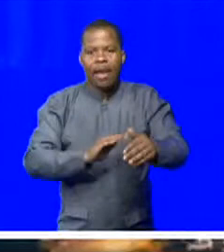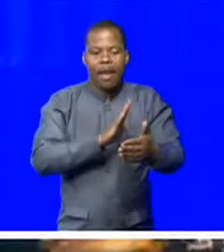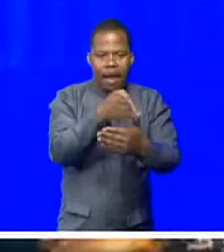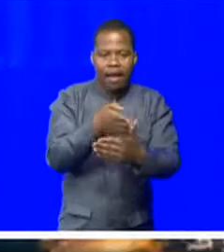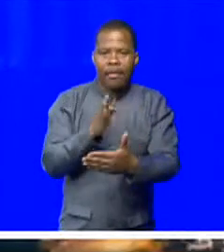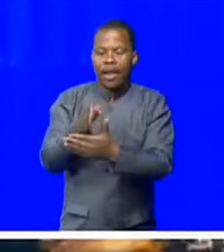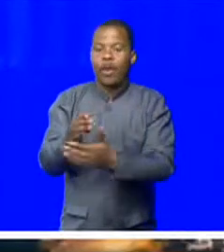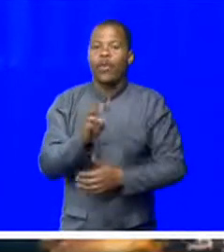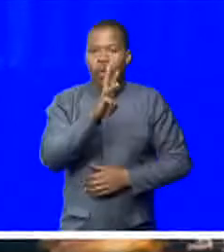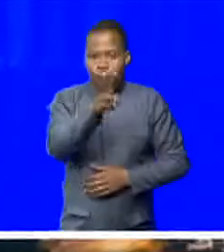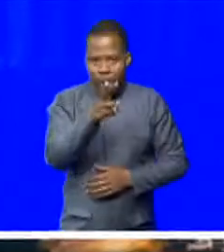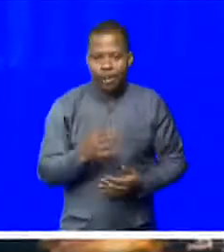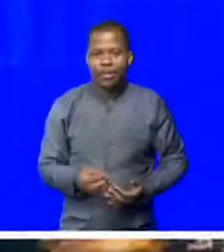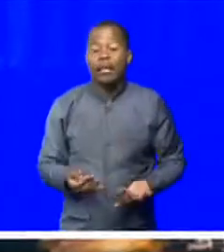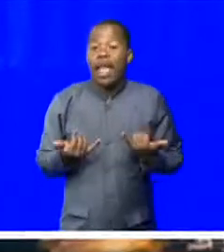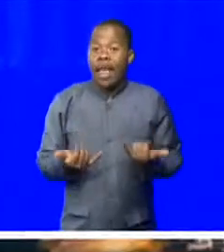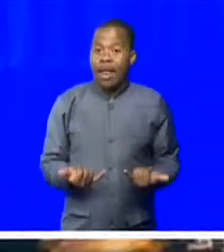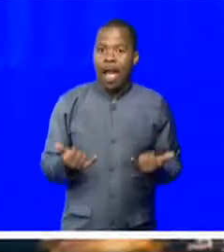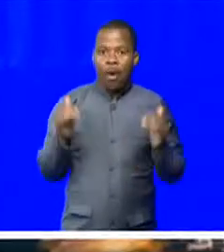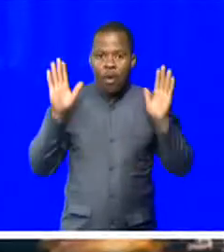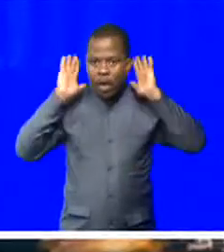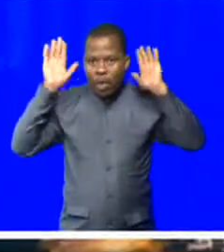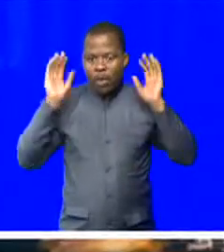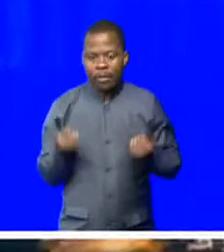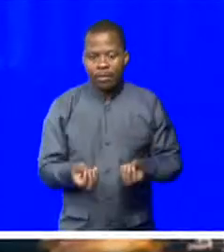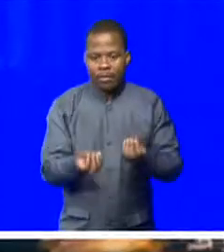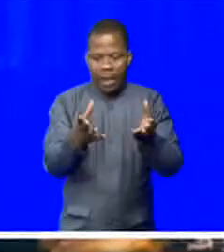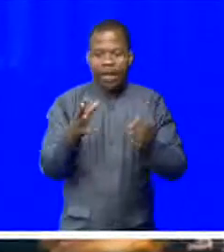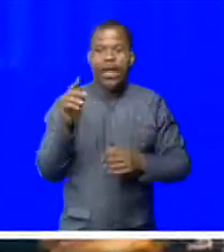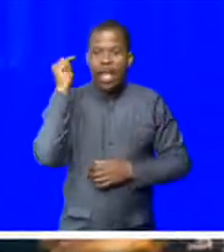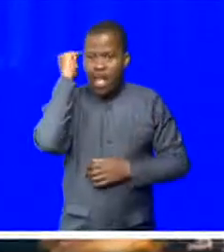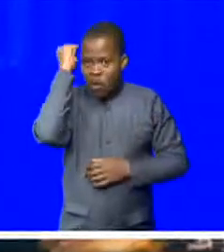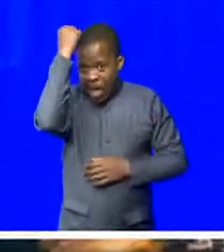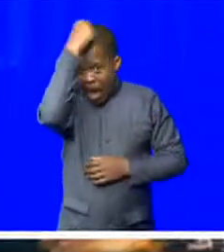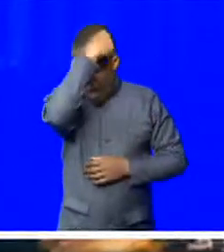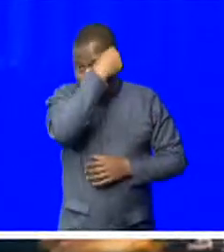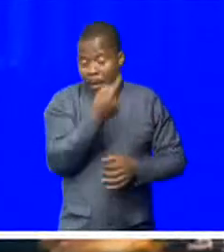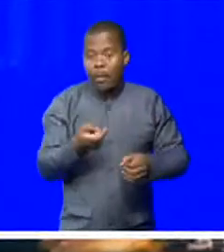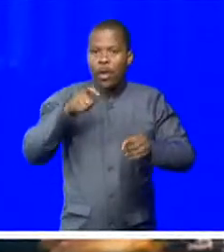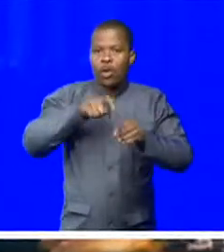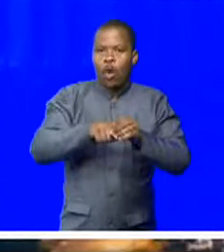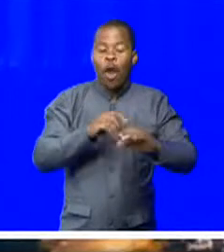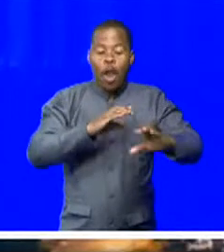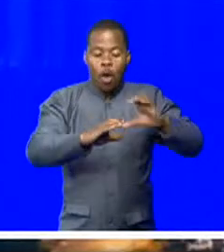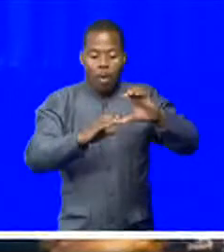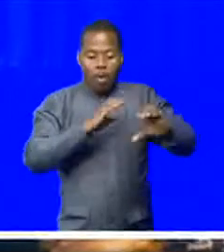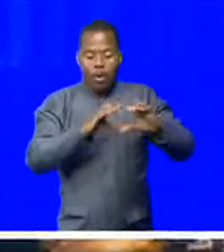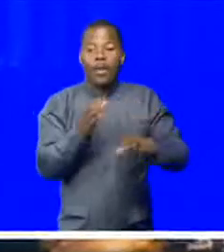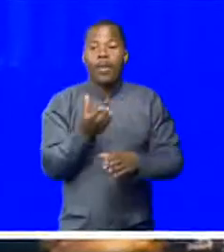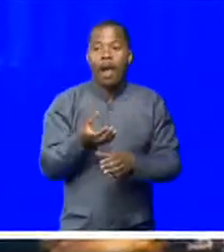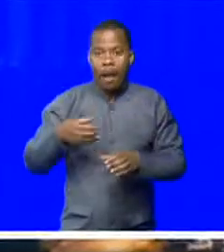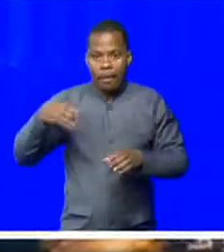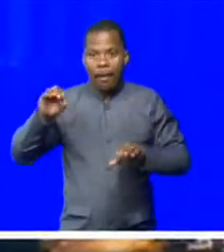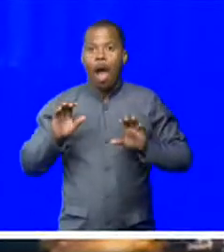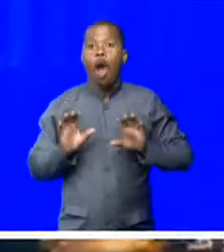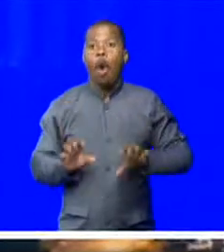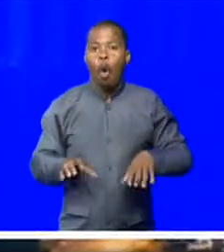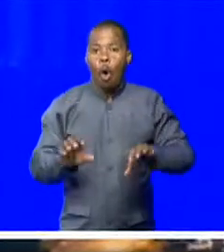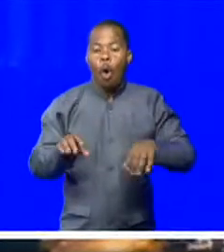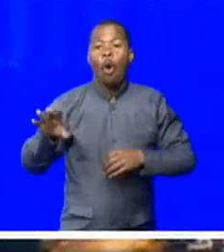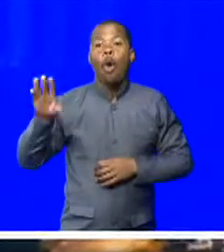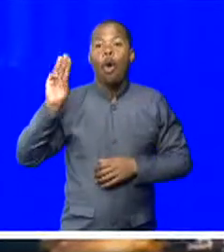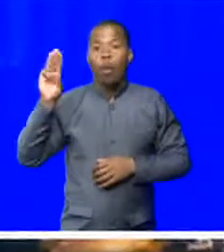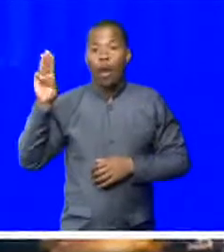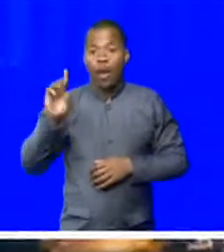Glad you could join us. His Majesty King Mswati III held talks with the President of the Democratic Republic of Congo during a